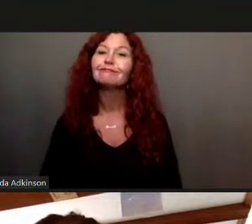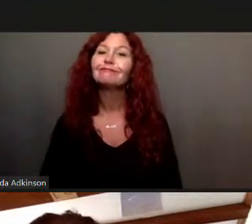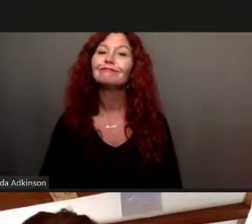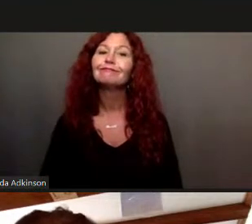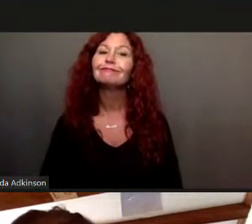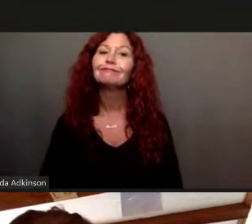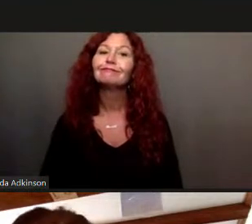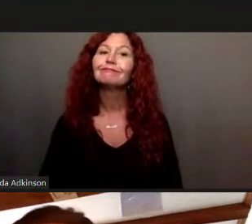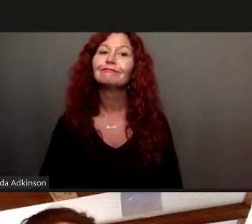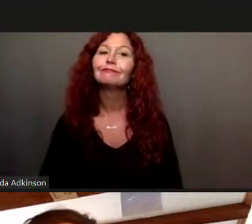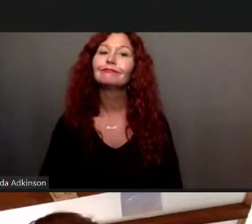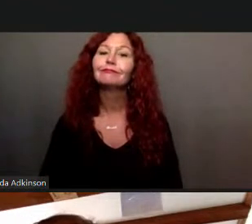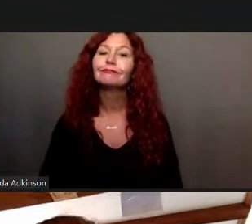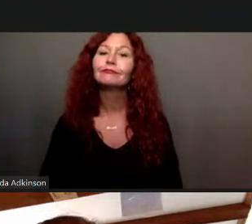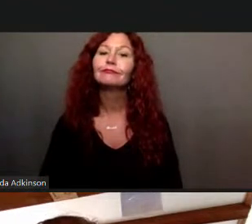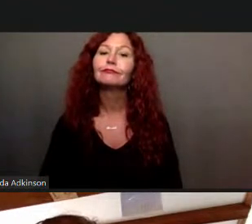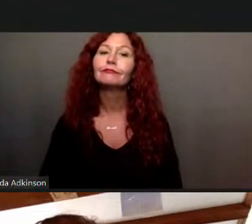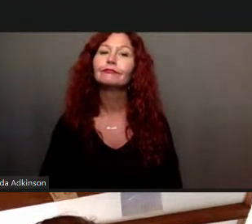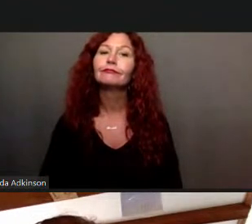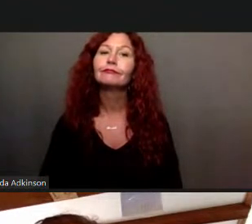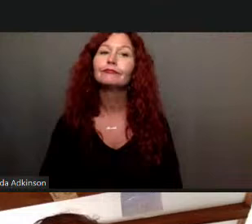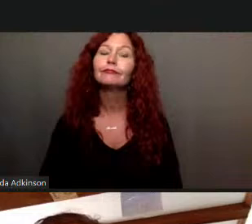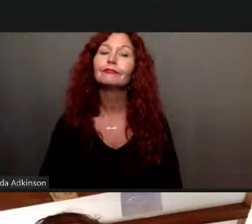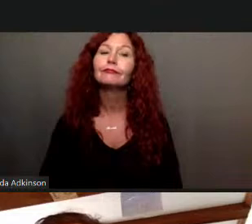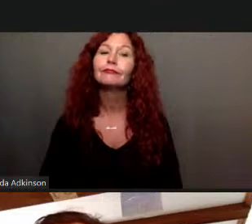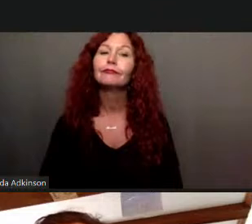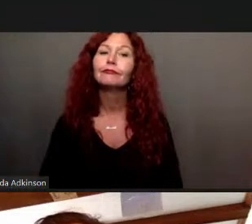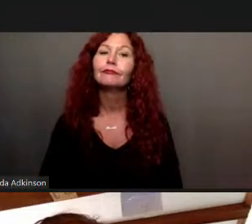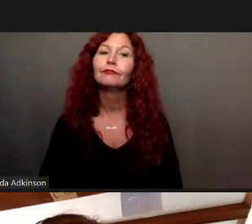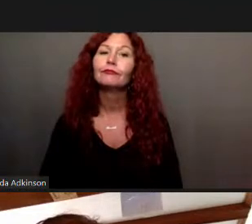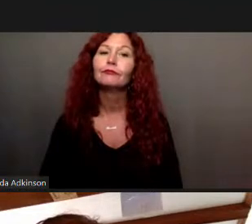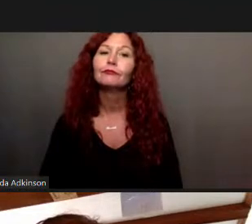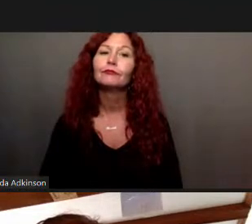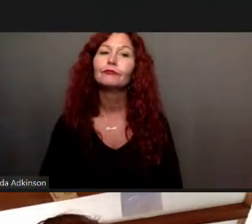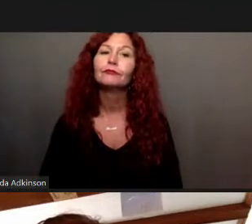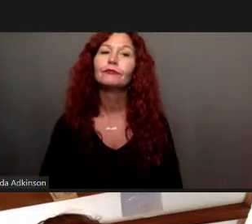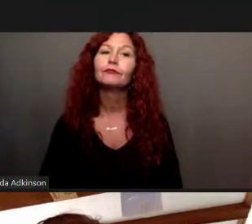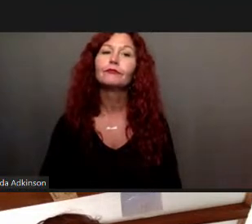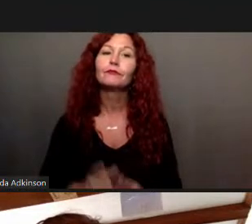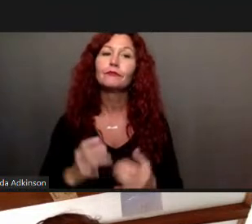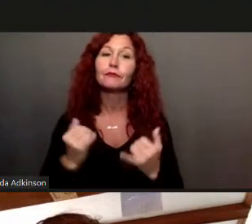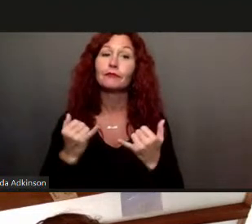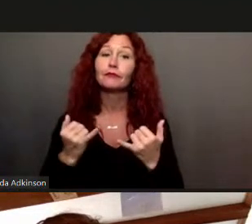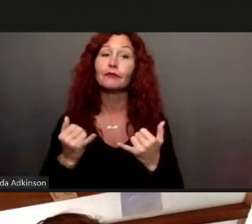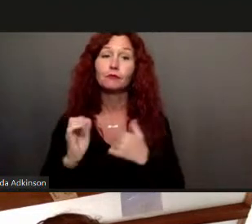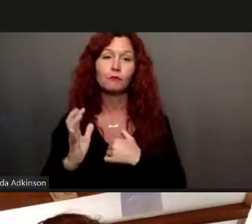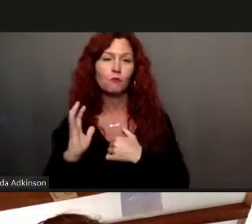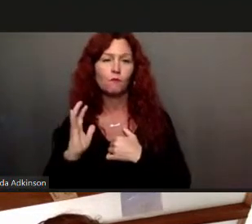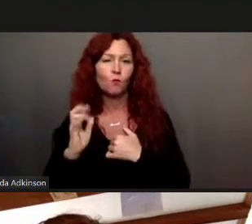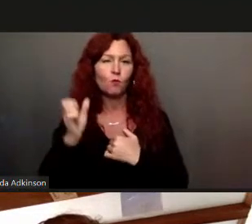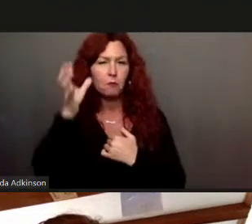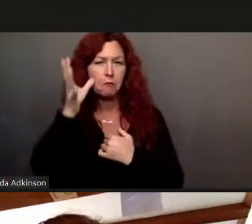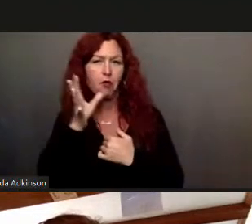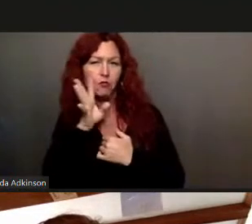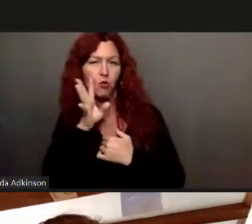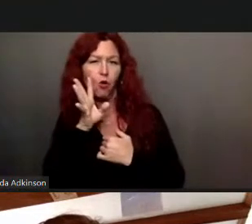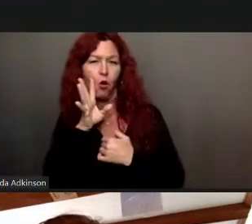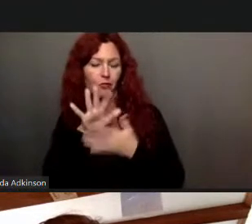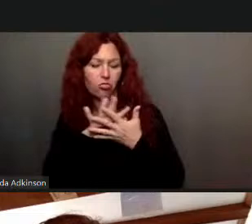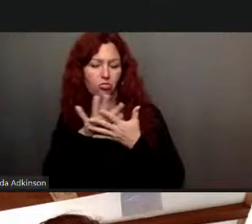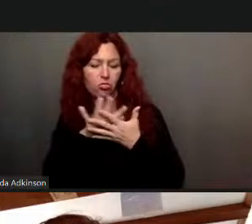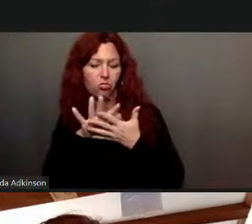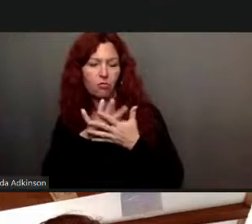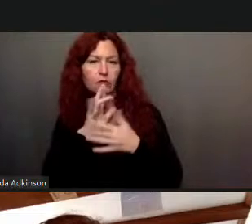Okay, I have a question now from the reporter from the Haitian Times. He's emailed them to me. He is asking, is the